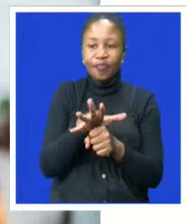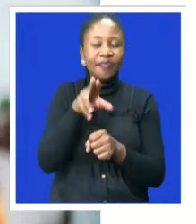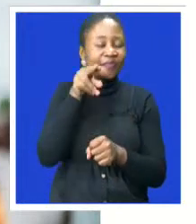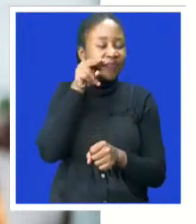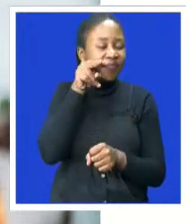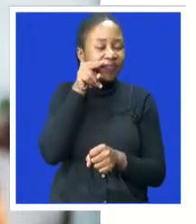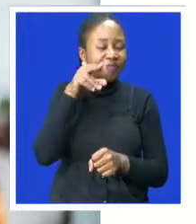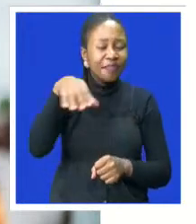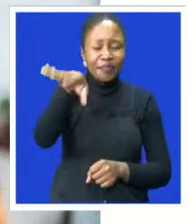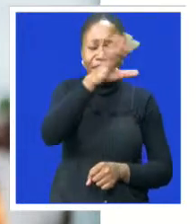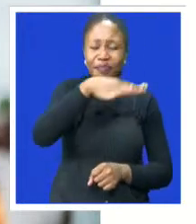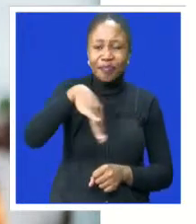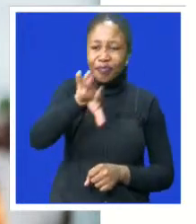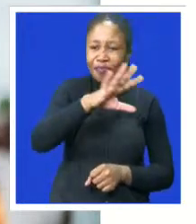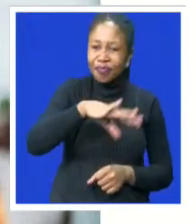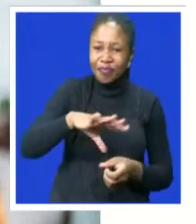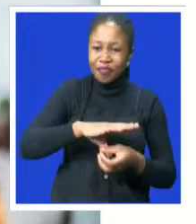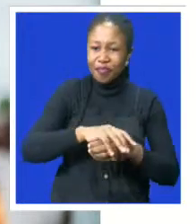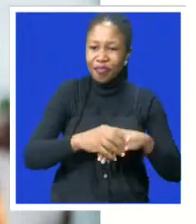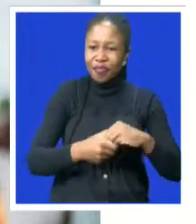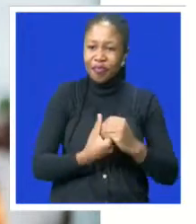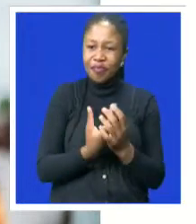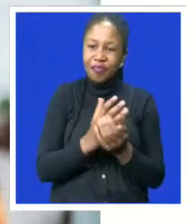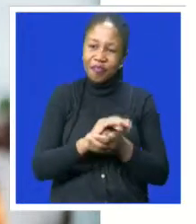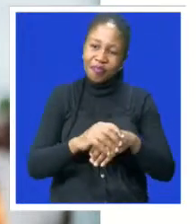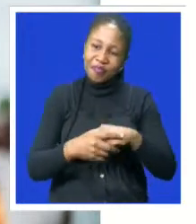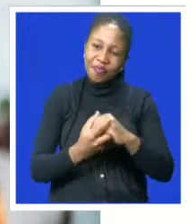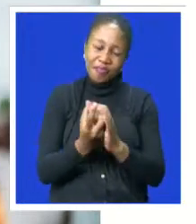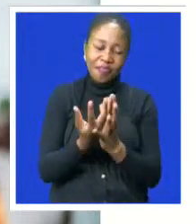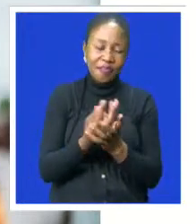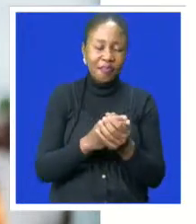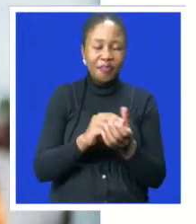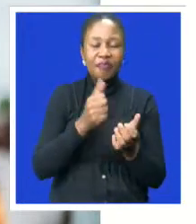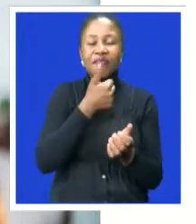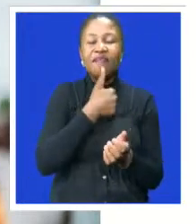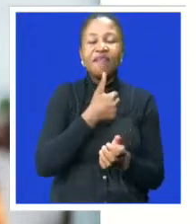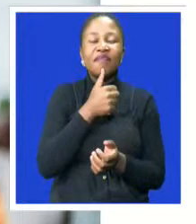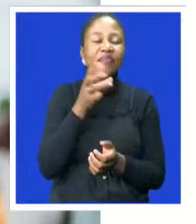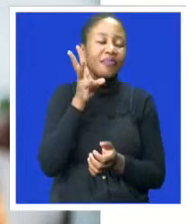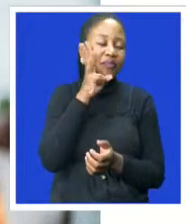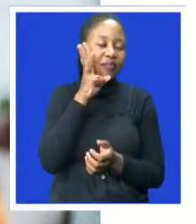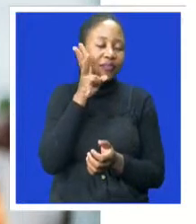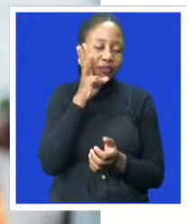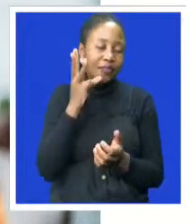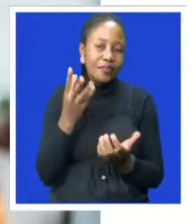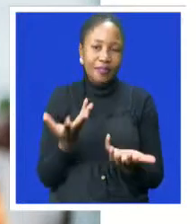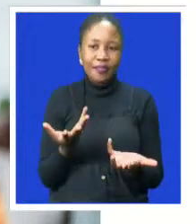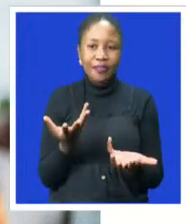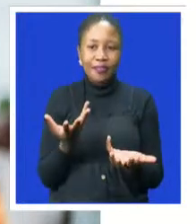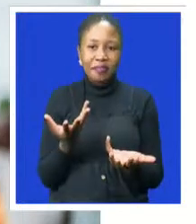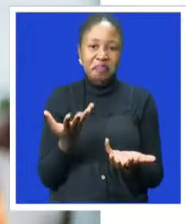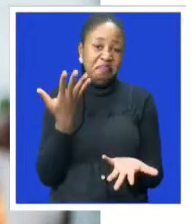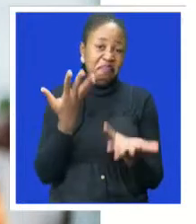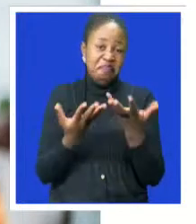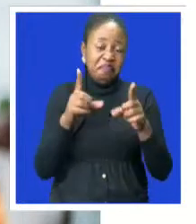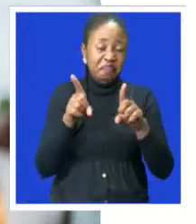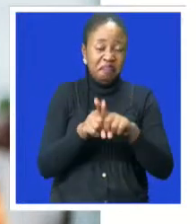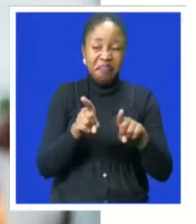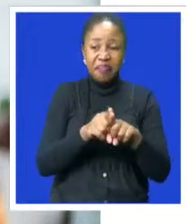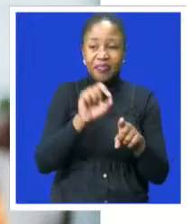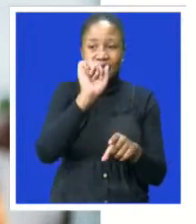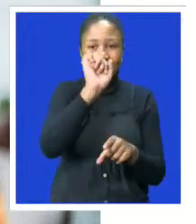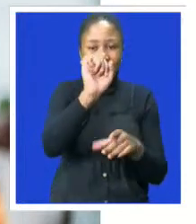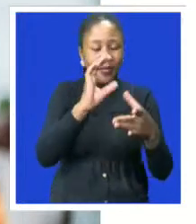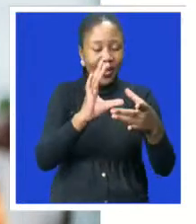hands, is using water, running water. I'm sure you have also made something like this at your home. You